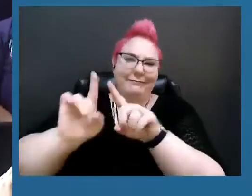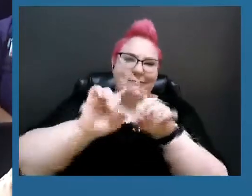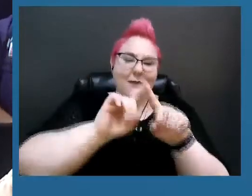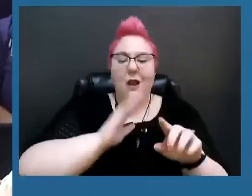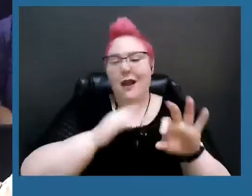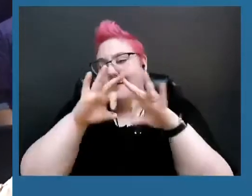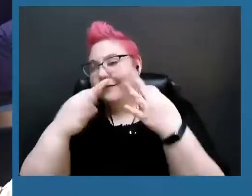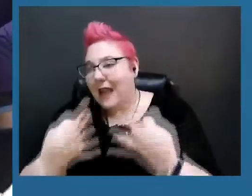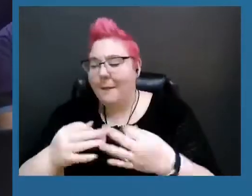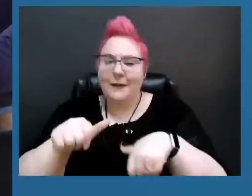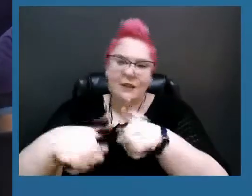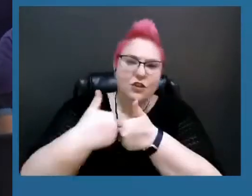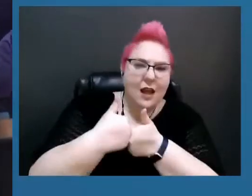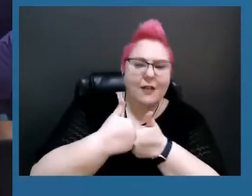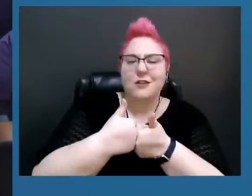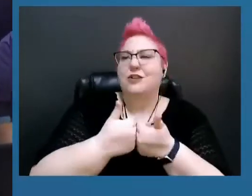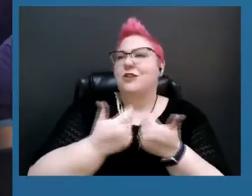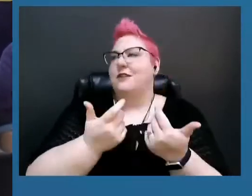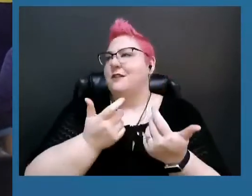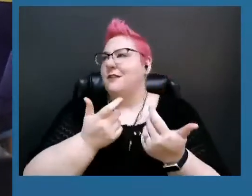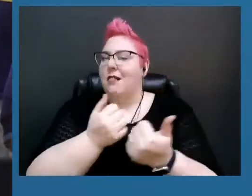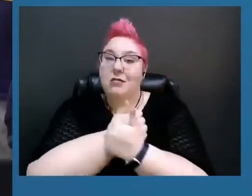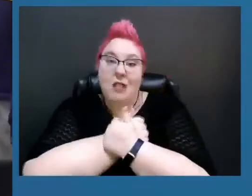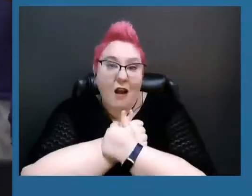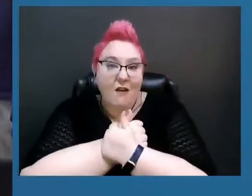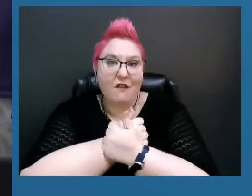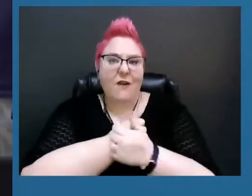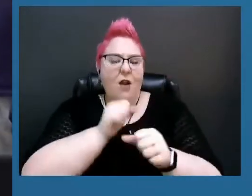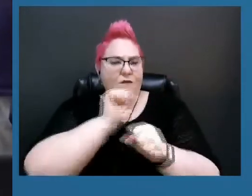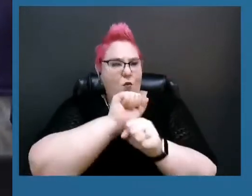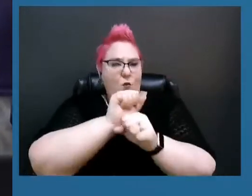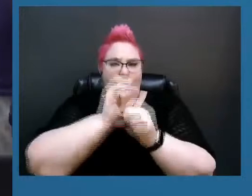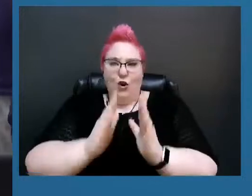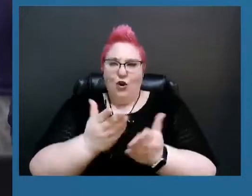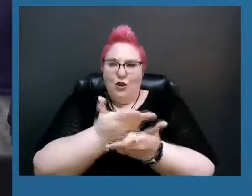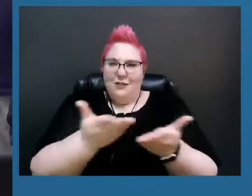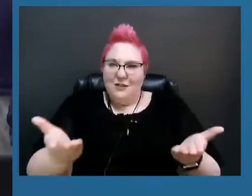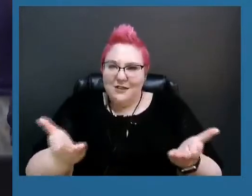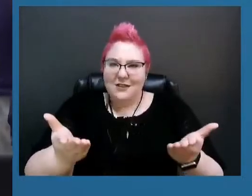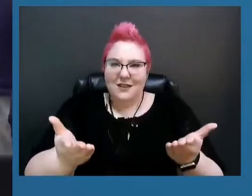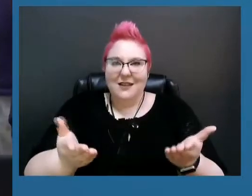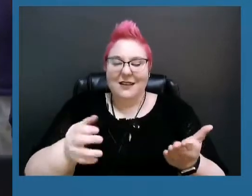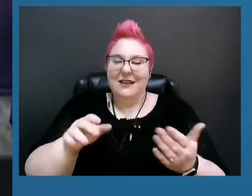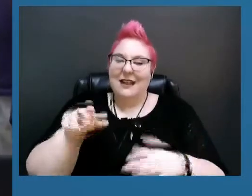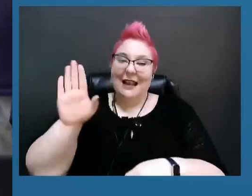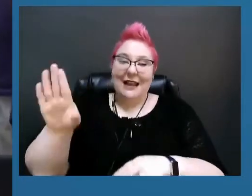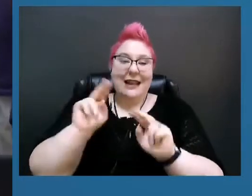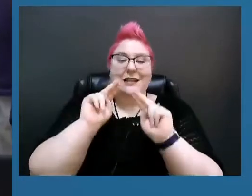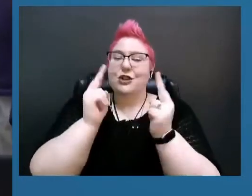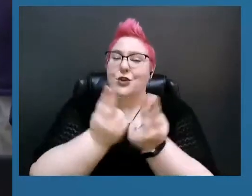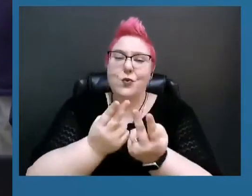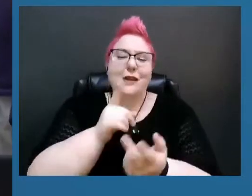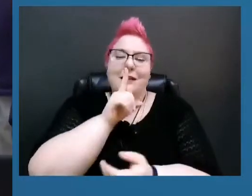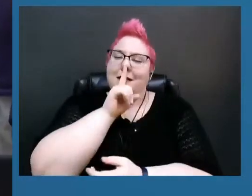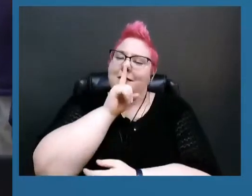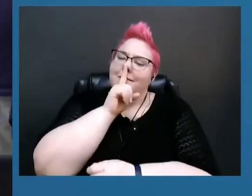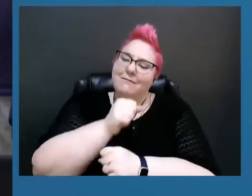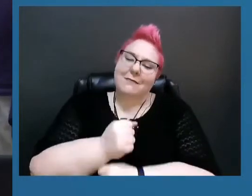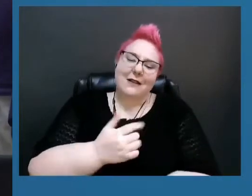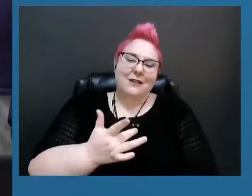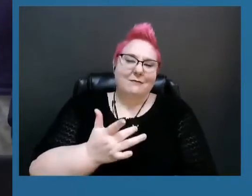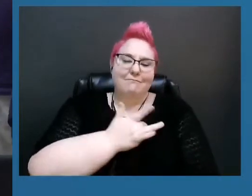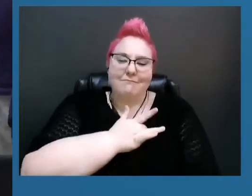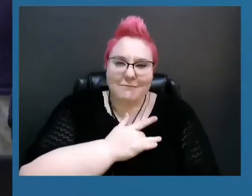our challenges, our love of the working men and women of this state and his union. He just is so passionate about the work that you